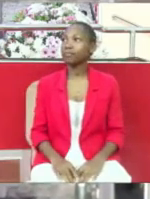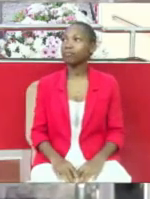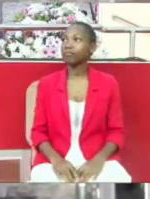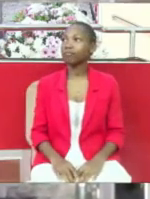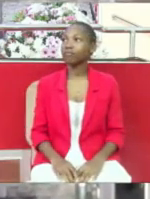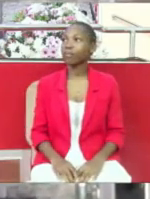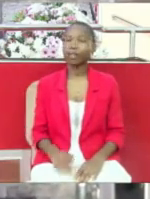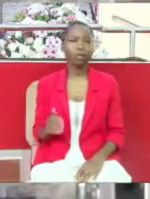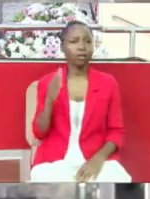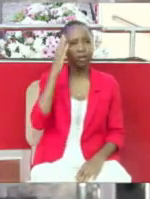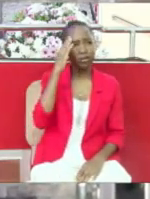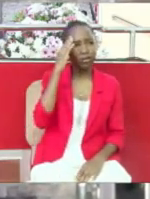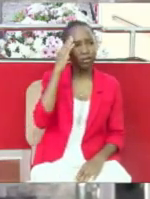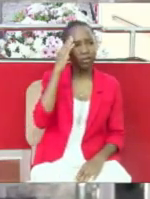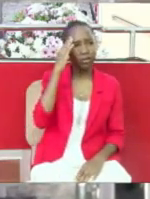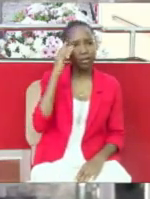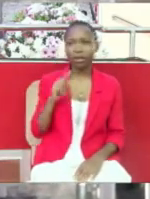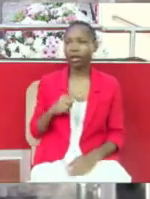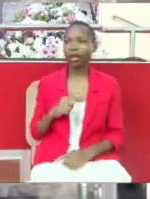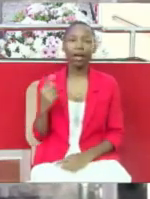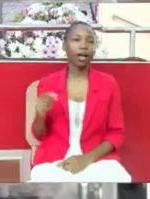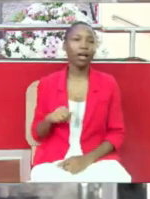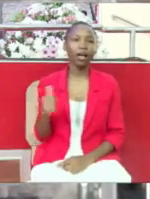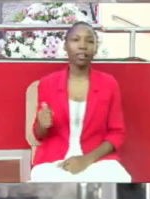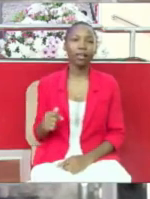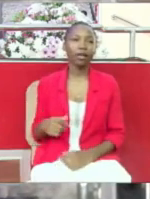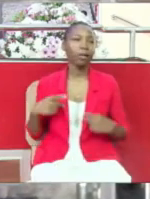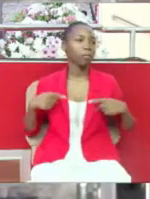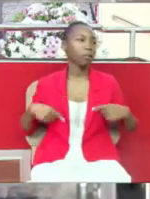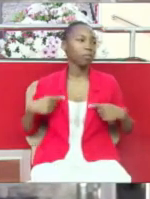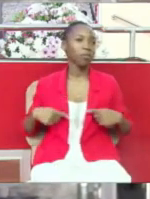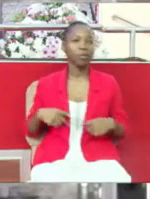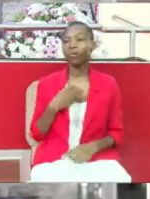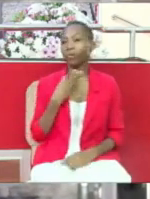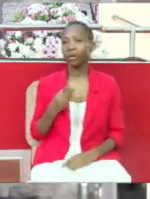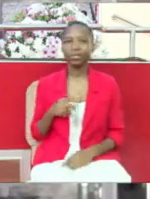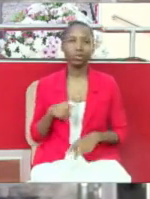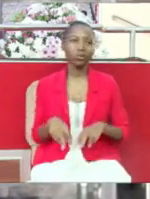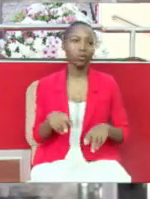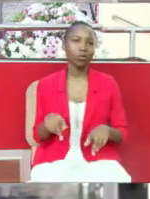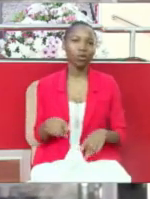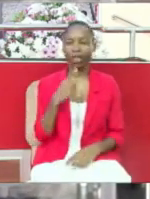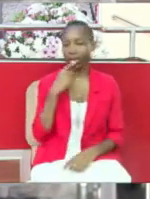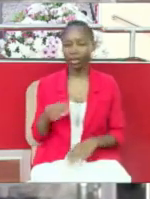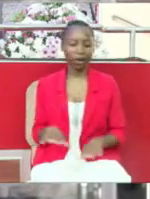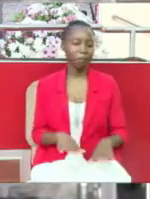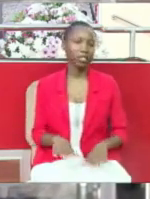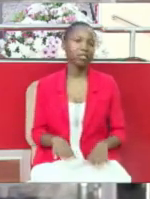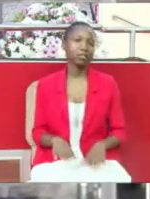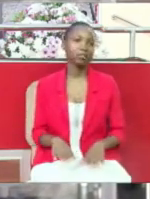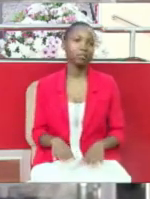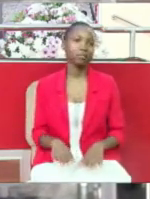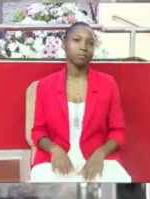Na wajua wengine utaka kuikanyanga wanasukumwa na polisi. Hata unahurio mara moja uweze Helen sayo ndio